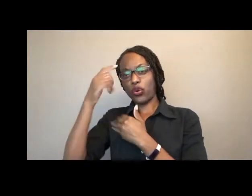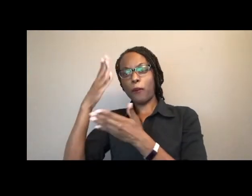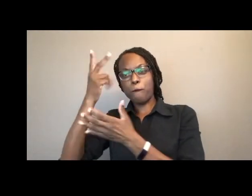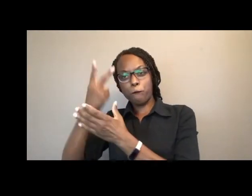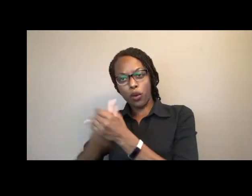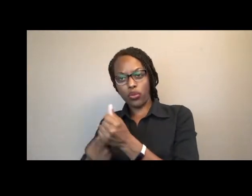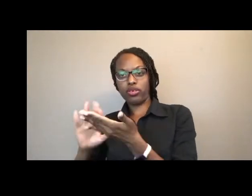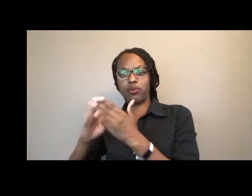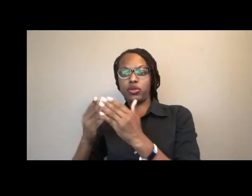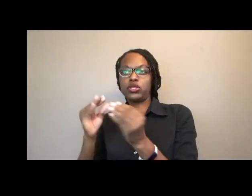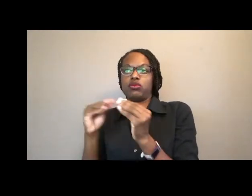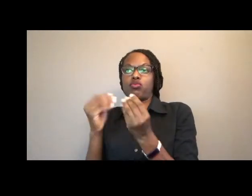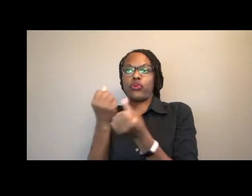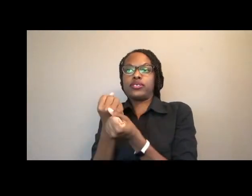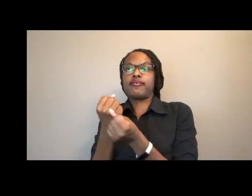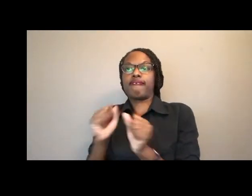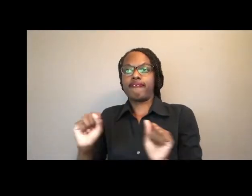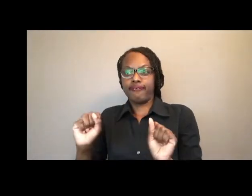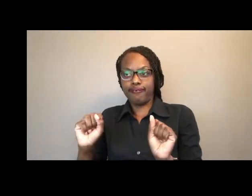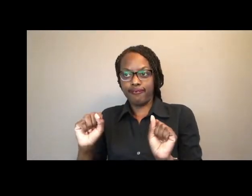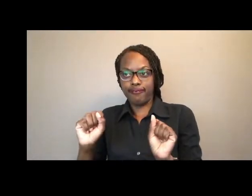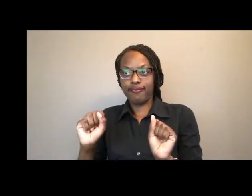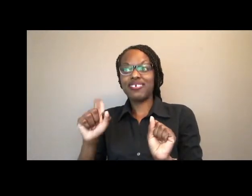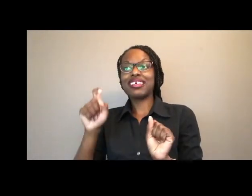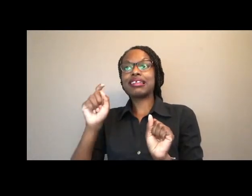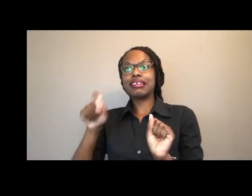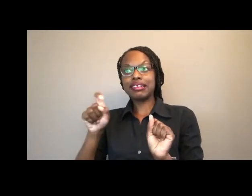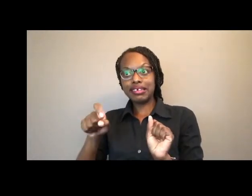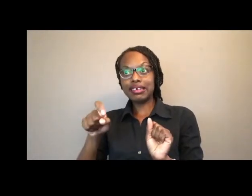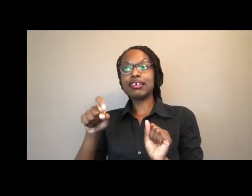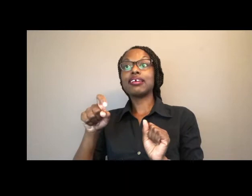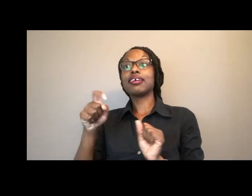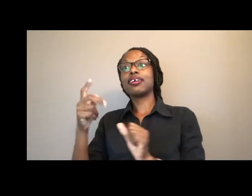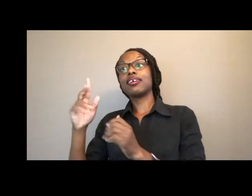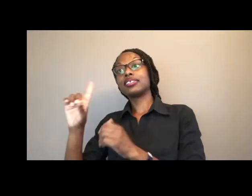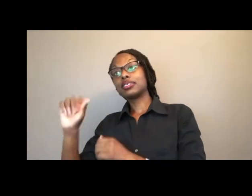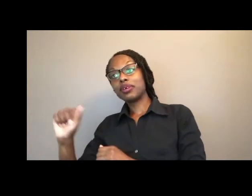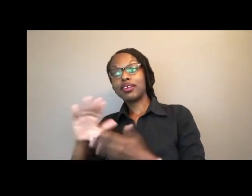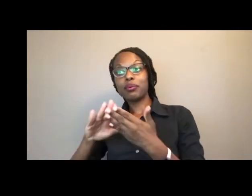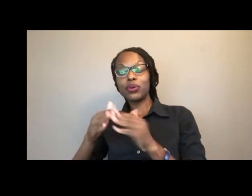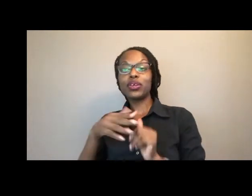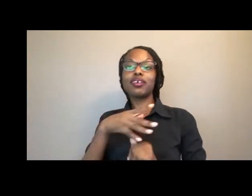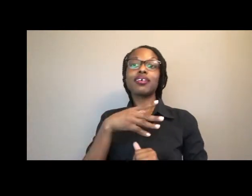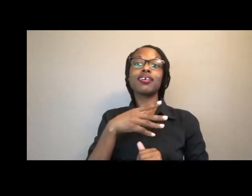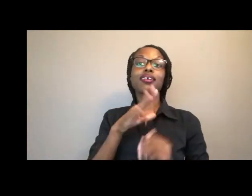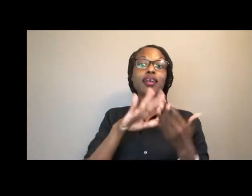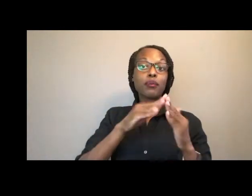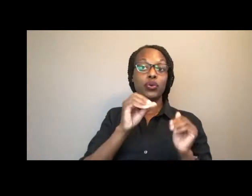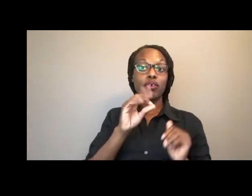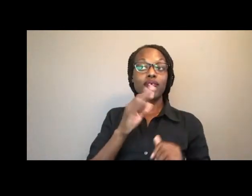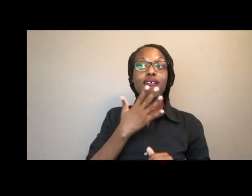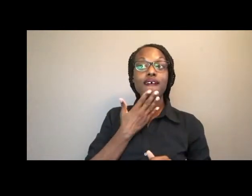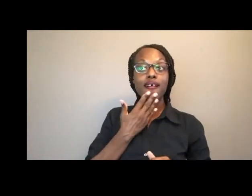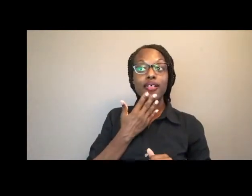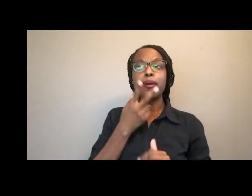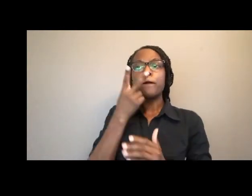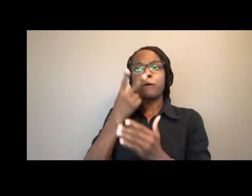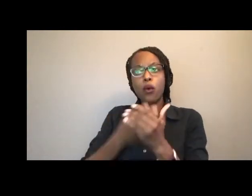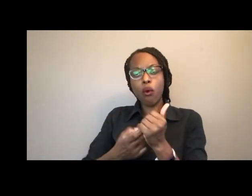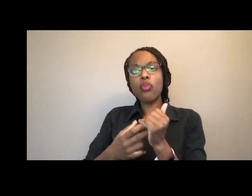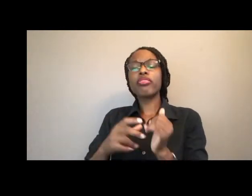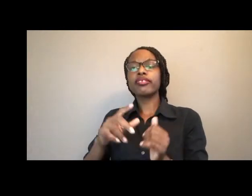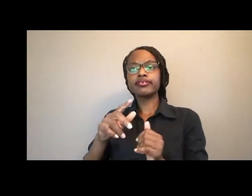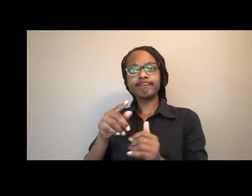group sort of started to lag, I wanted to form a group around disability